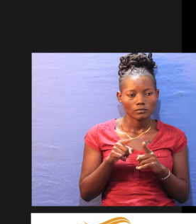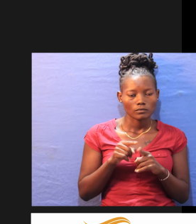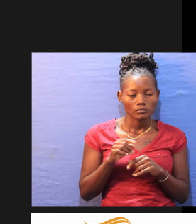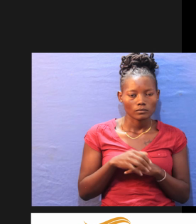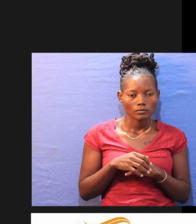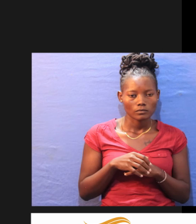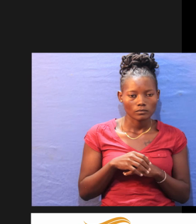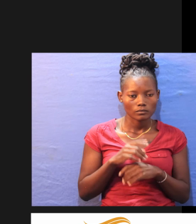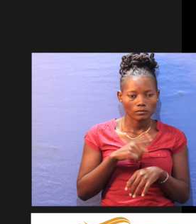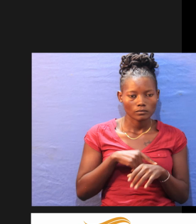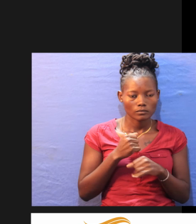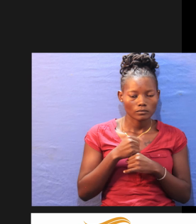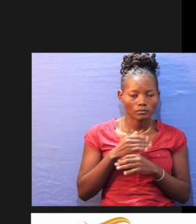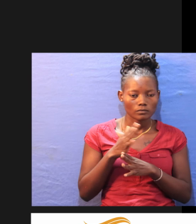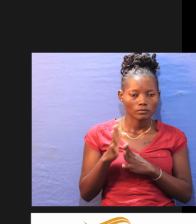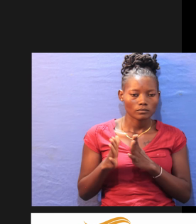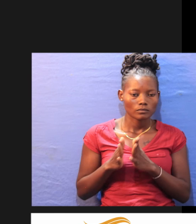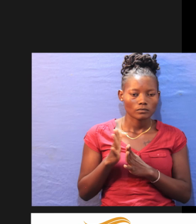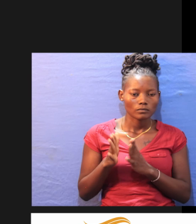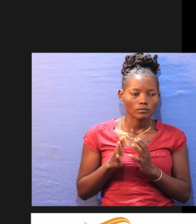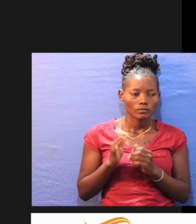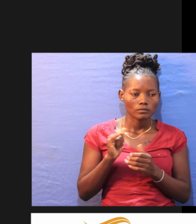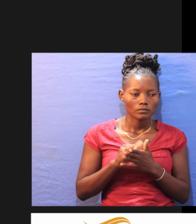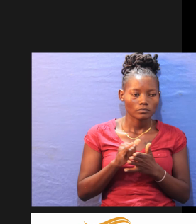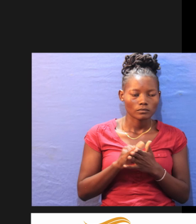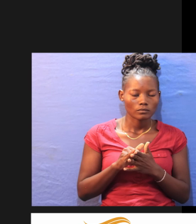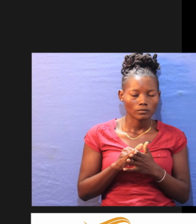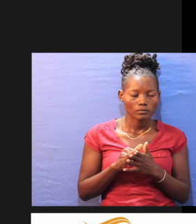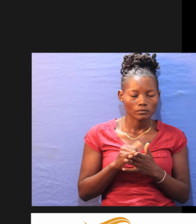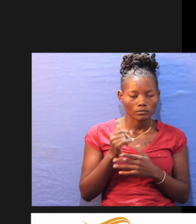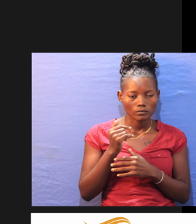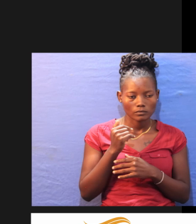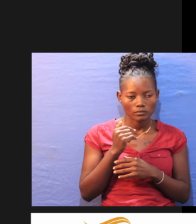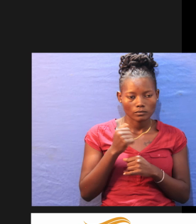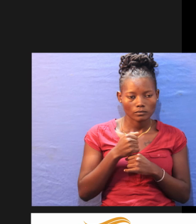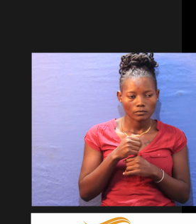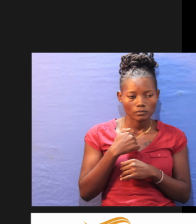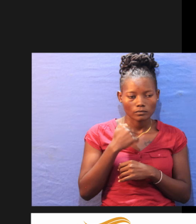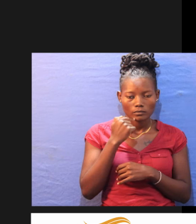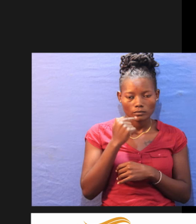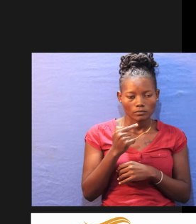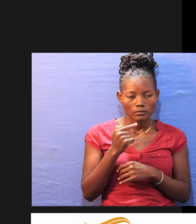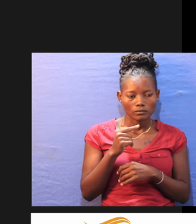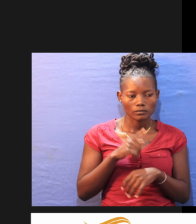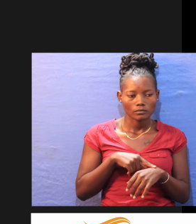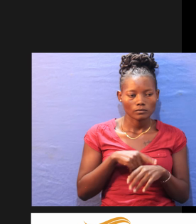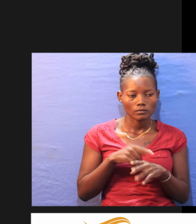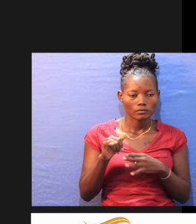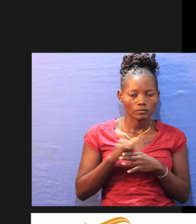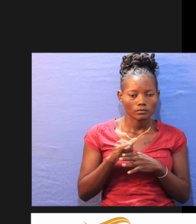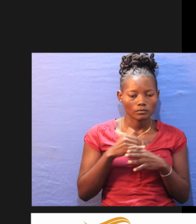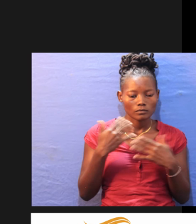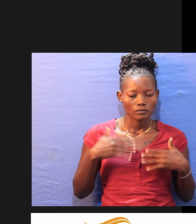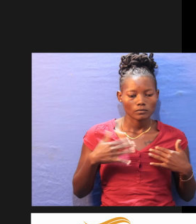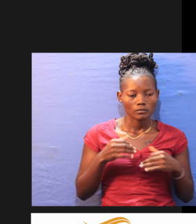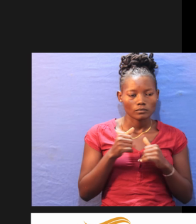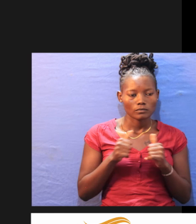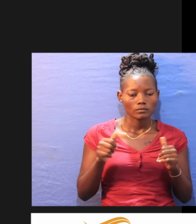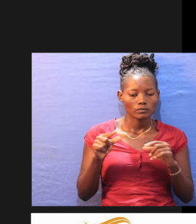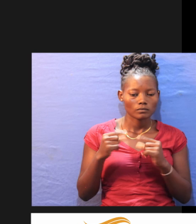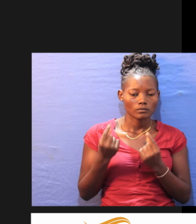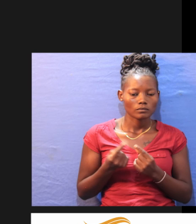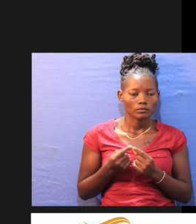as well. So that goes on to say that even when you train the people, whether they are a